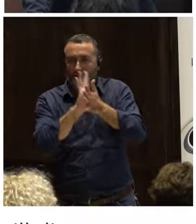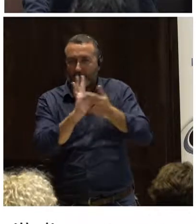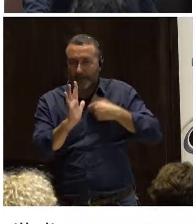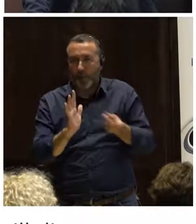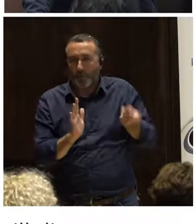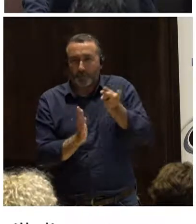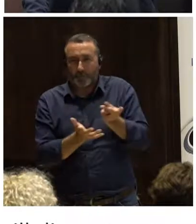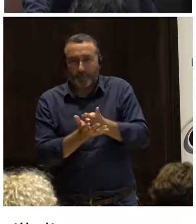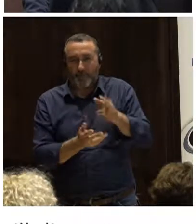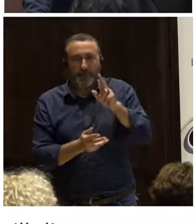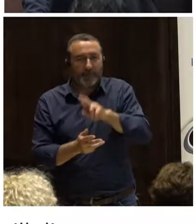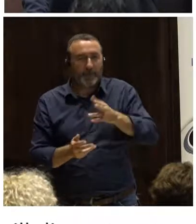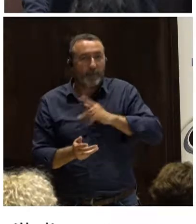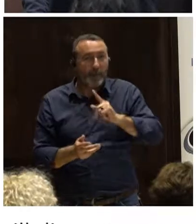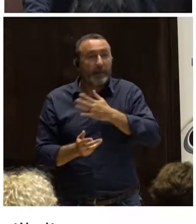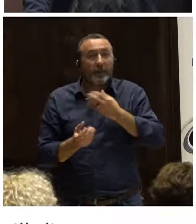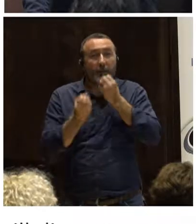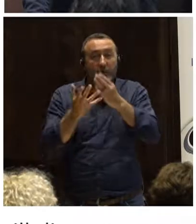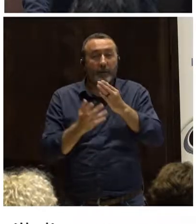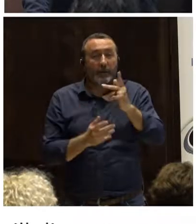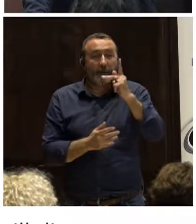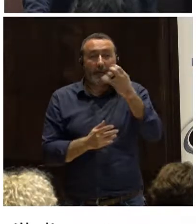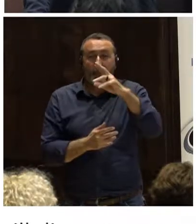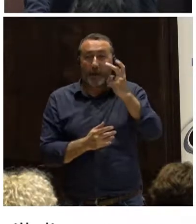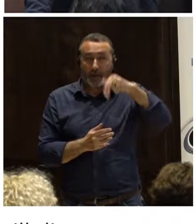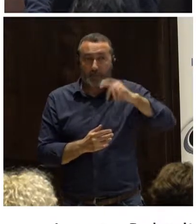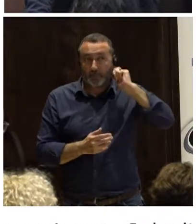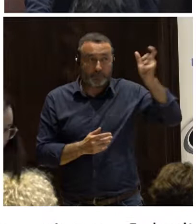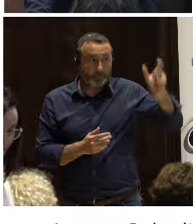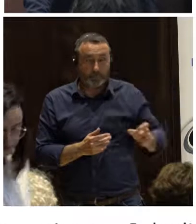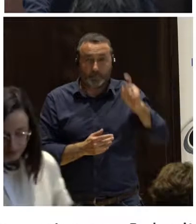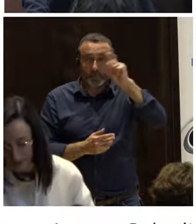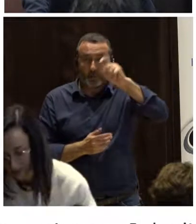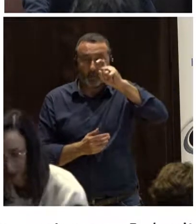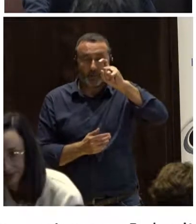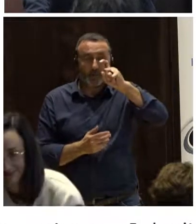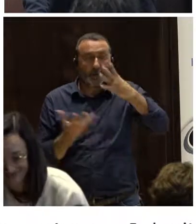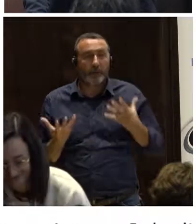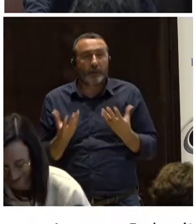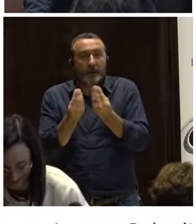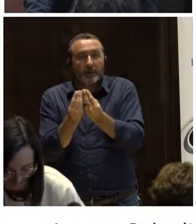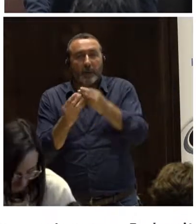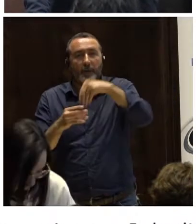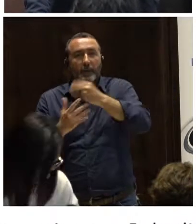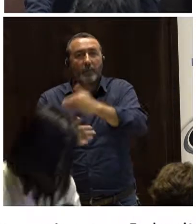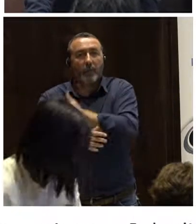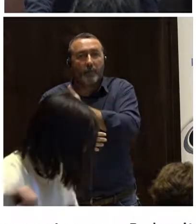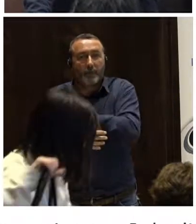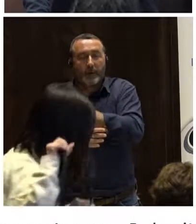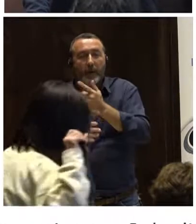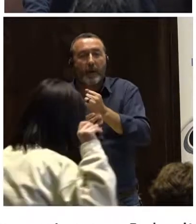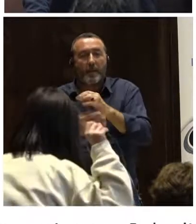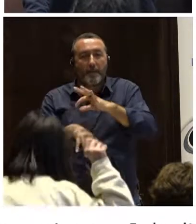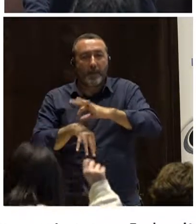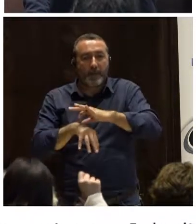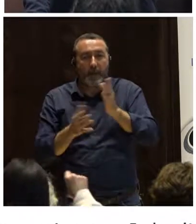wanted to mention that Kimberley Adams is an associate professor in the Faculty of Rehabilitation Medicine